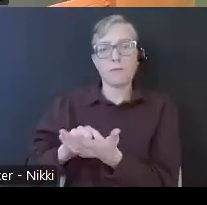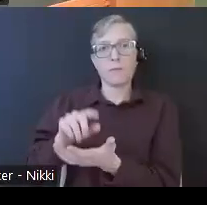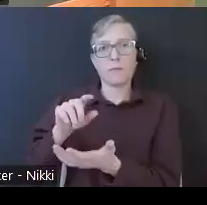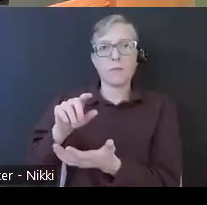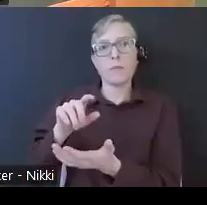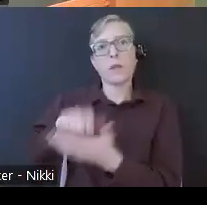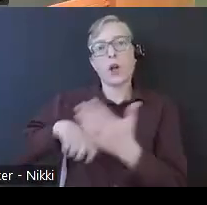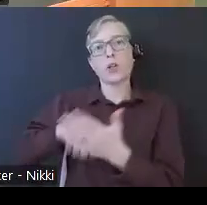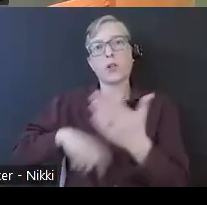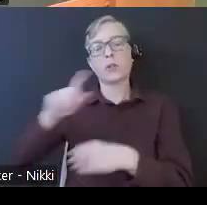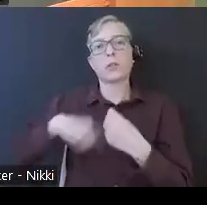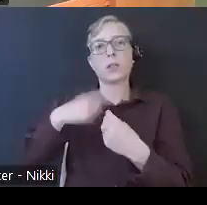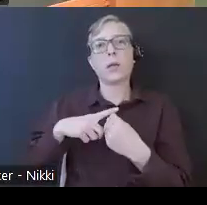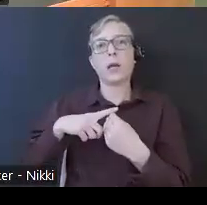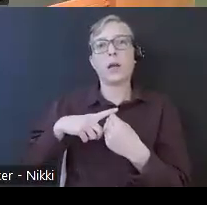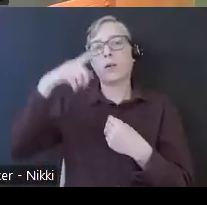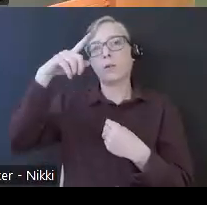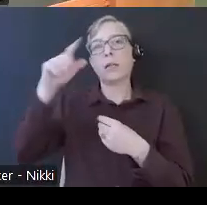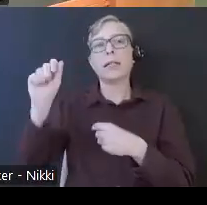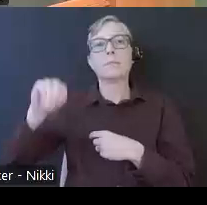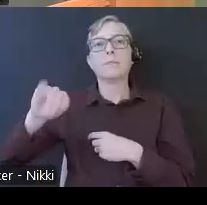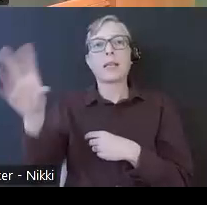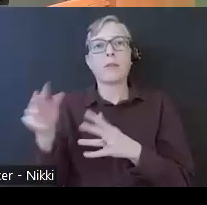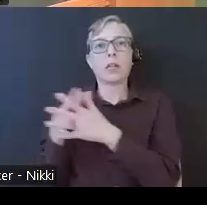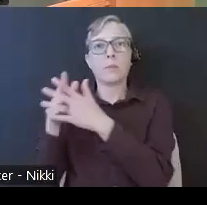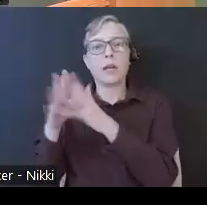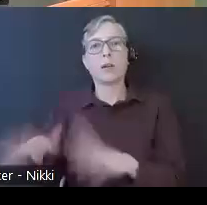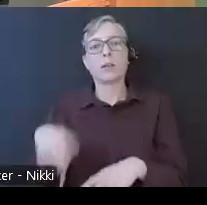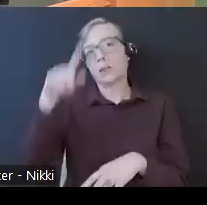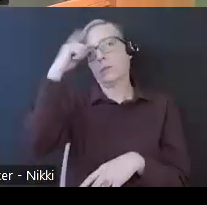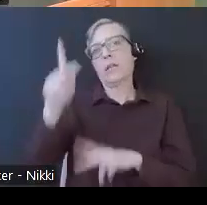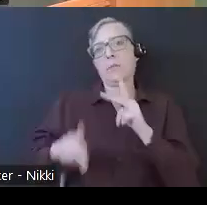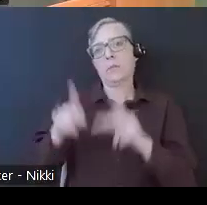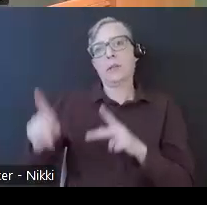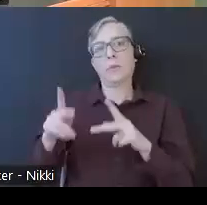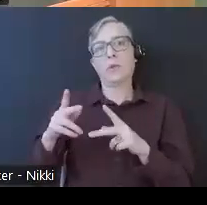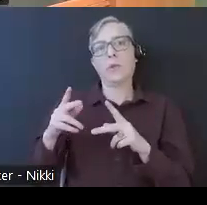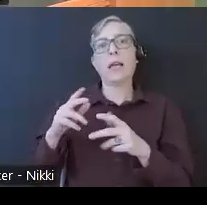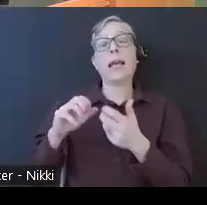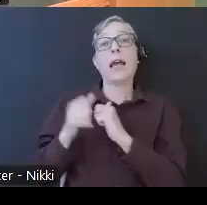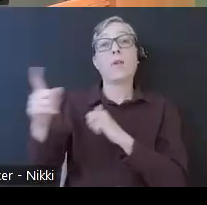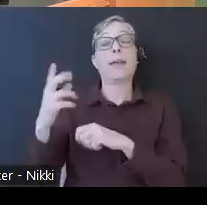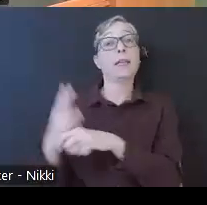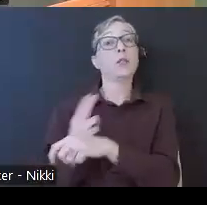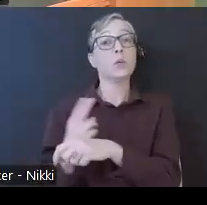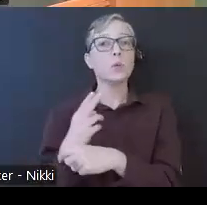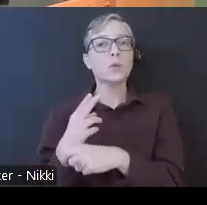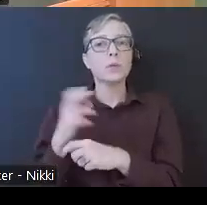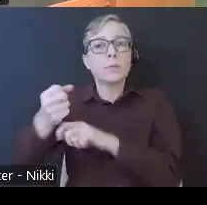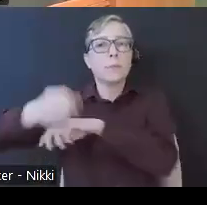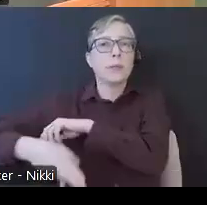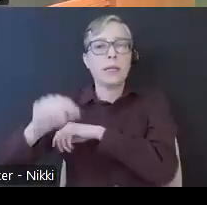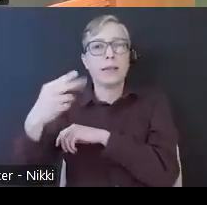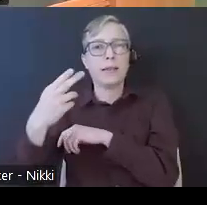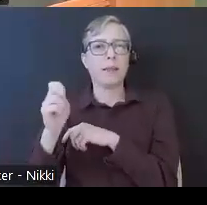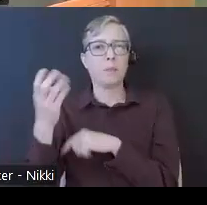African Americans, Blacks, use the Beating the Blues program. And he found that there was high rates of engagement, and also, as I showed you